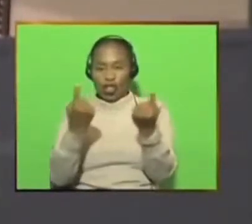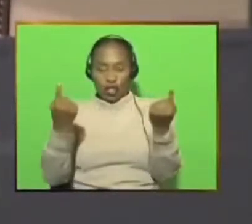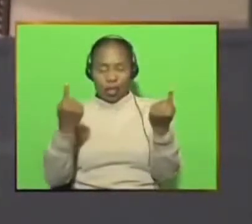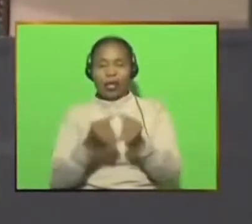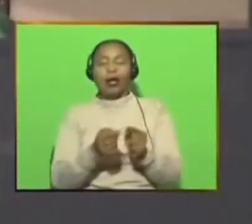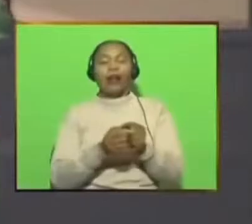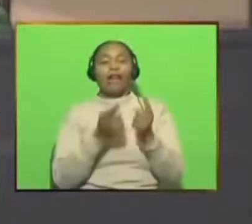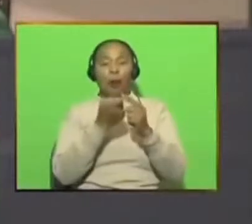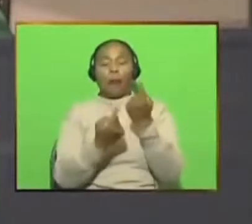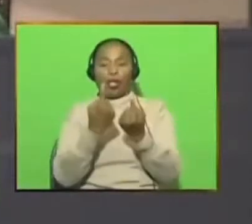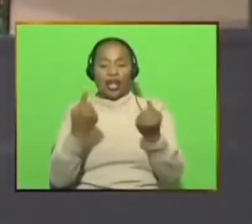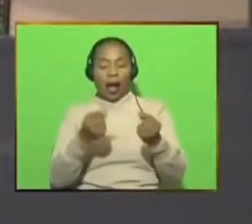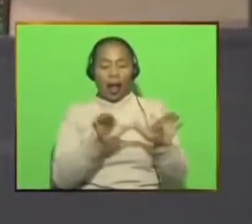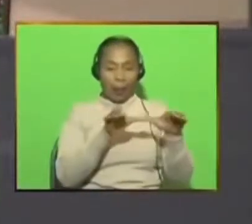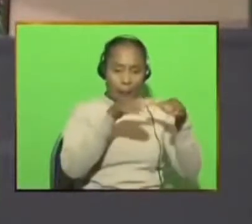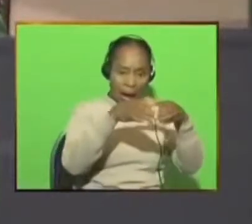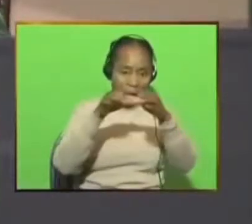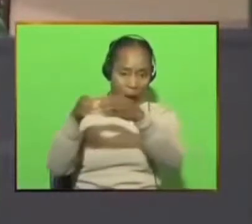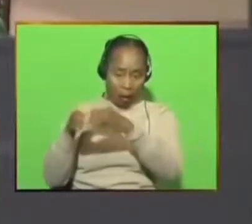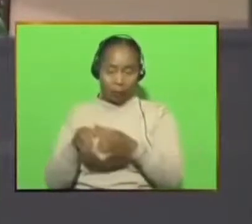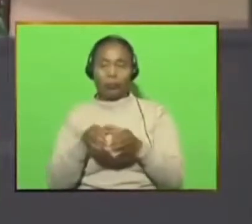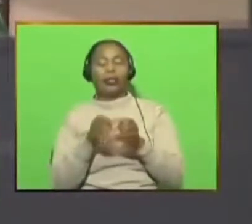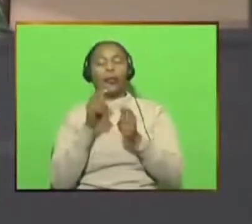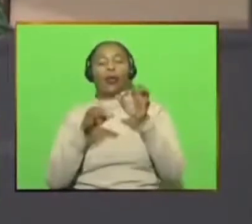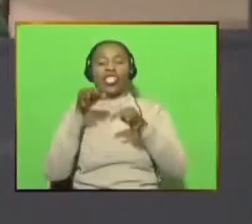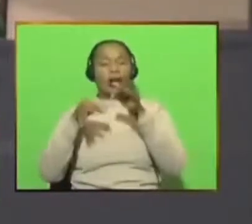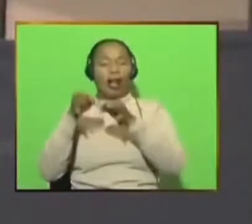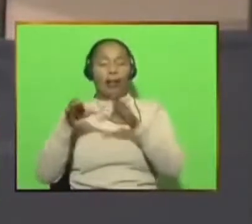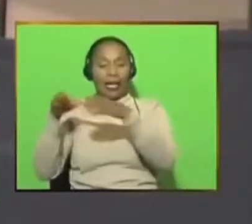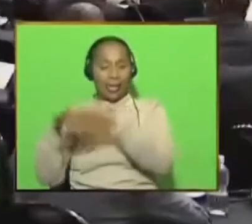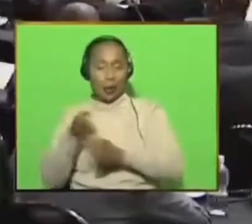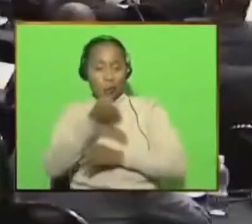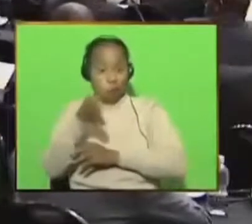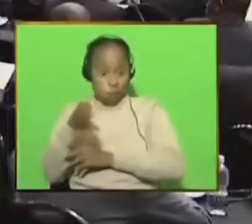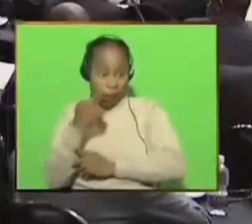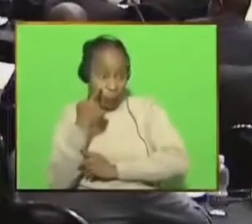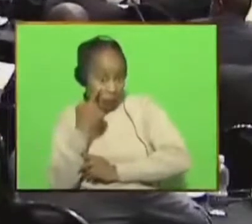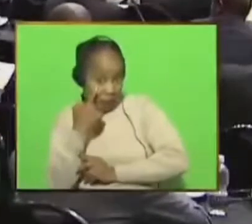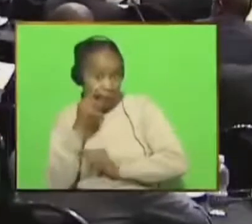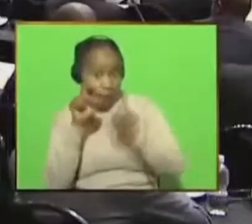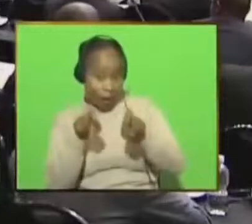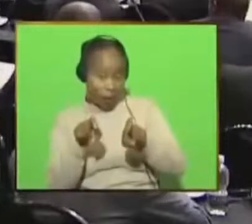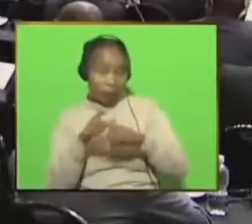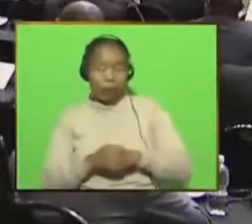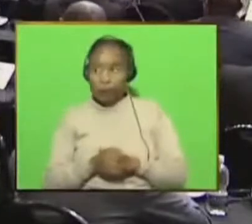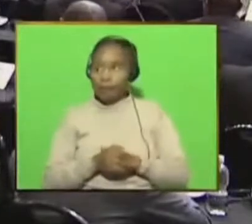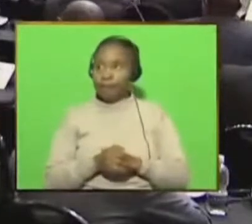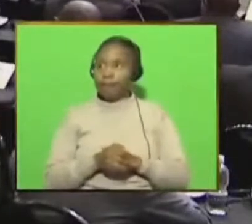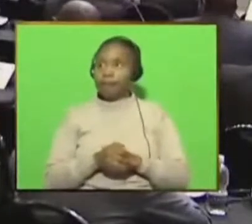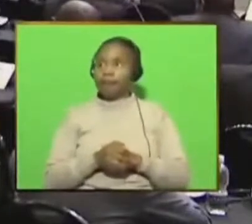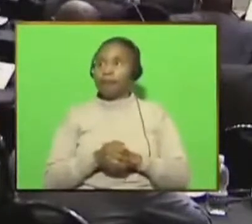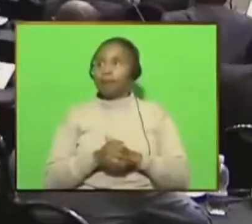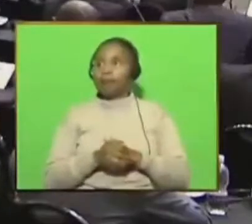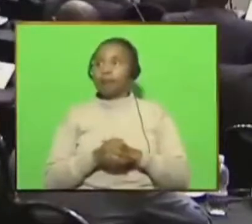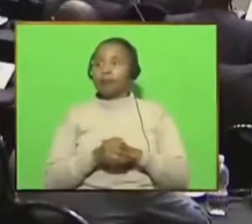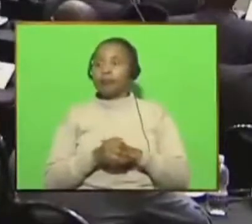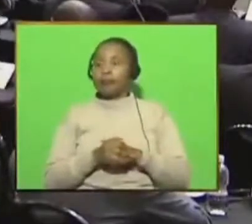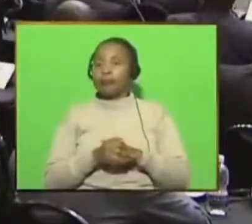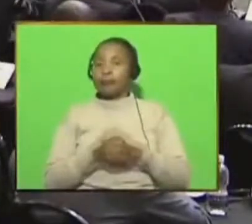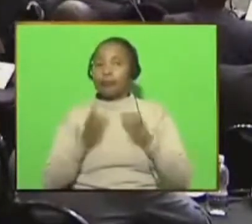Well, we've disposed of that issue, so therefore now I had already said I'm suspending the proceedings, so